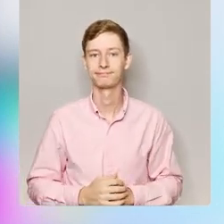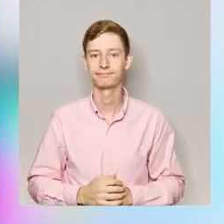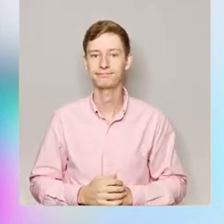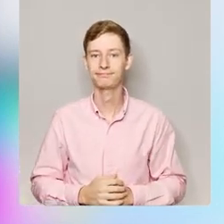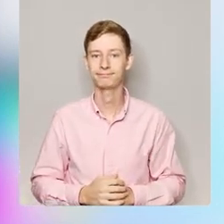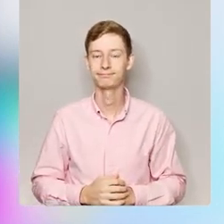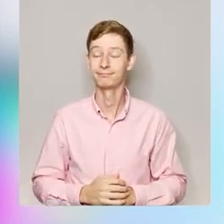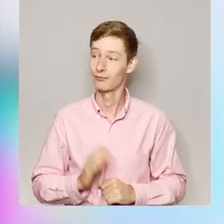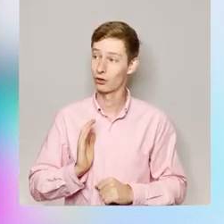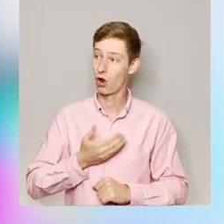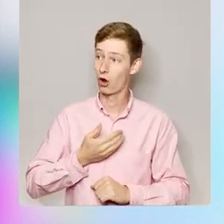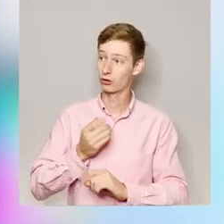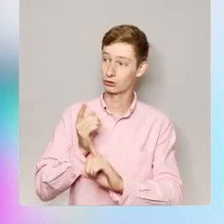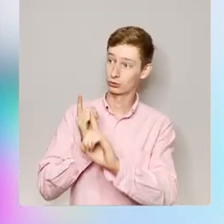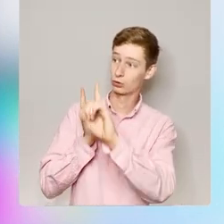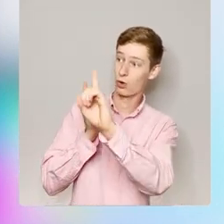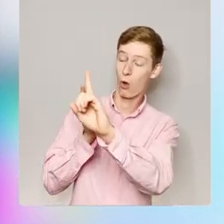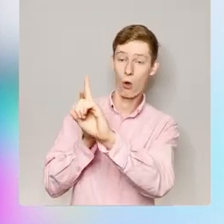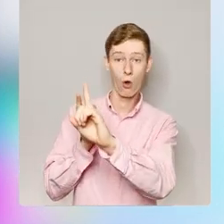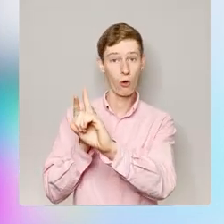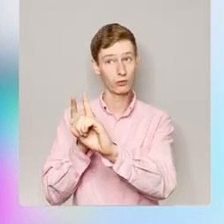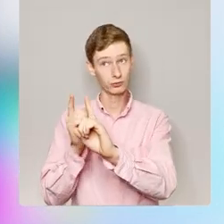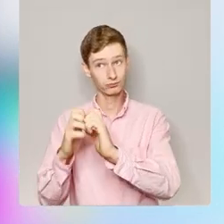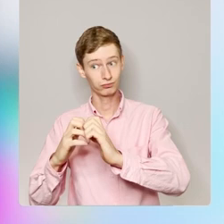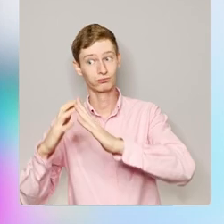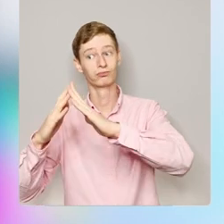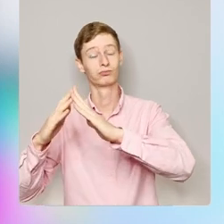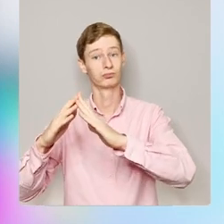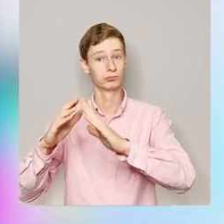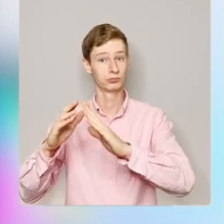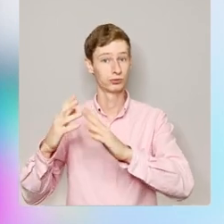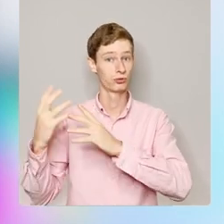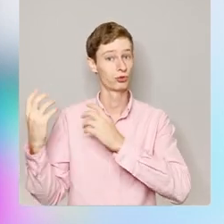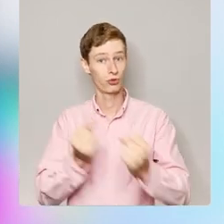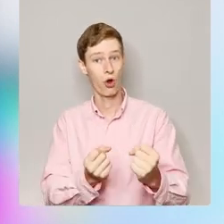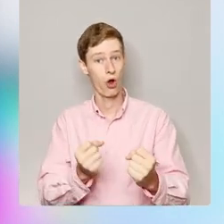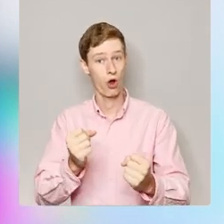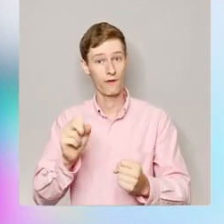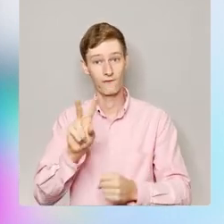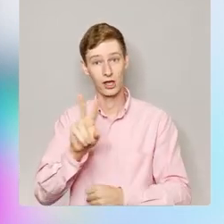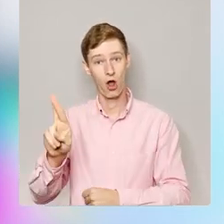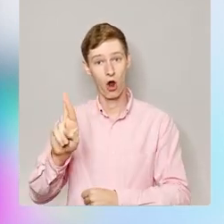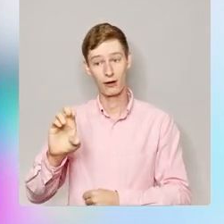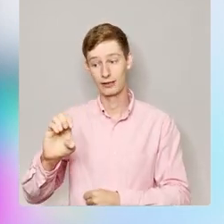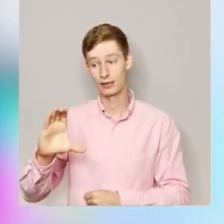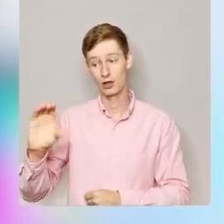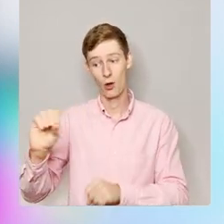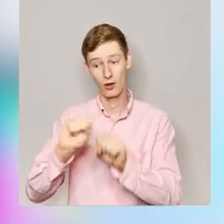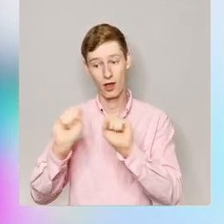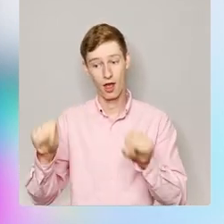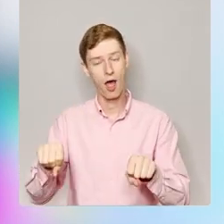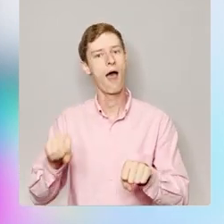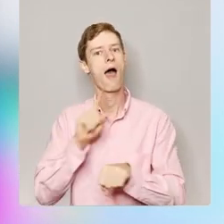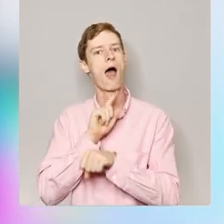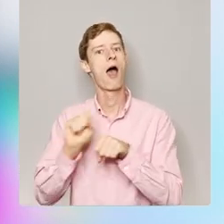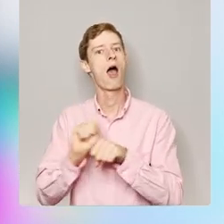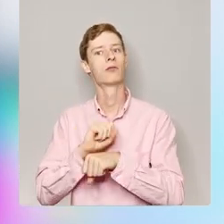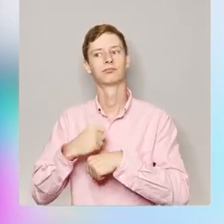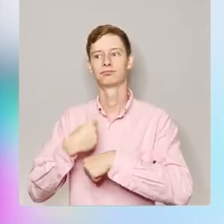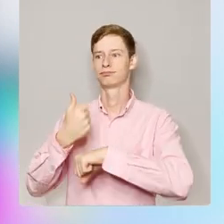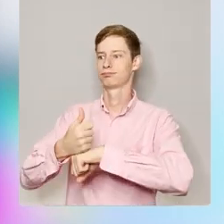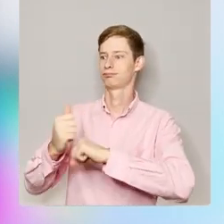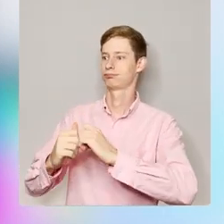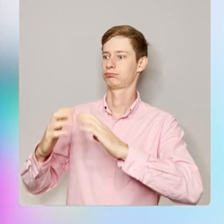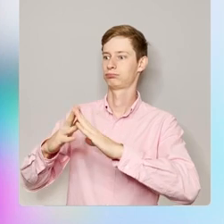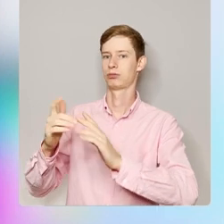In our quest to create a viable VR ecosystem, we've ended up building one of the